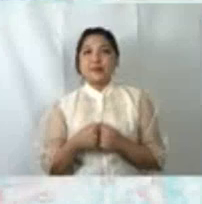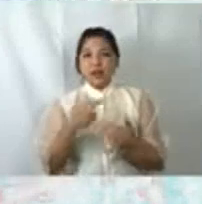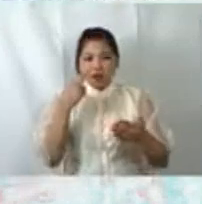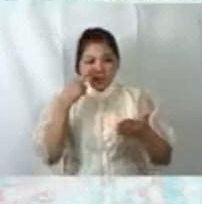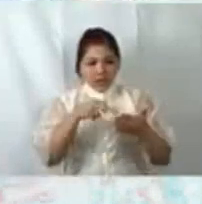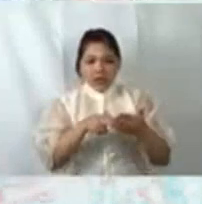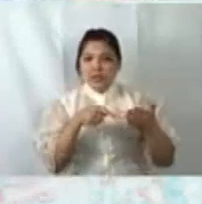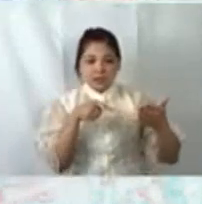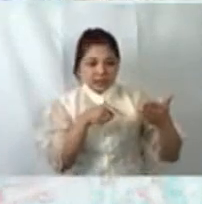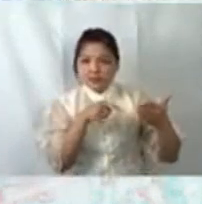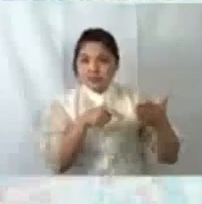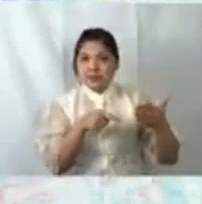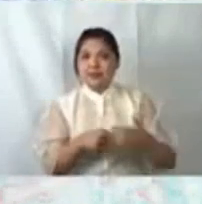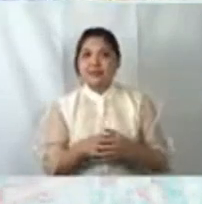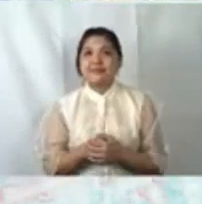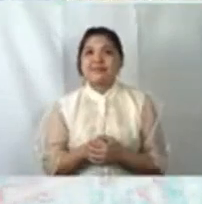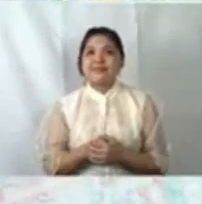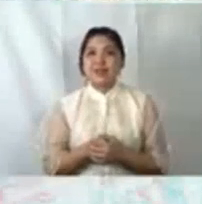recognize.